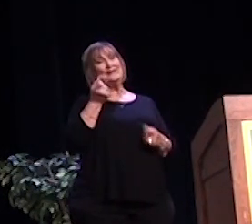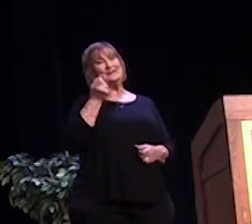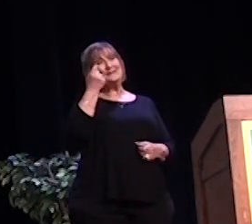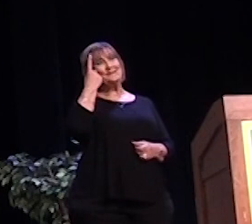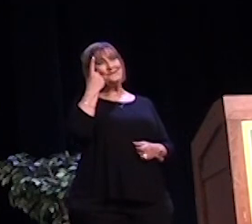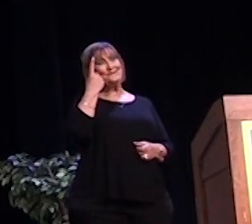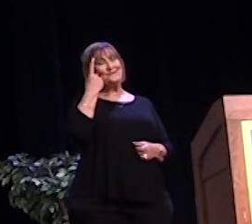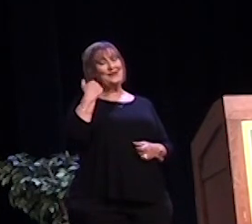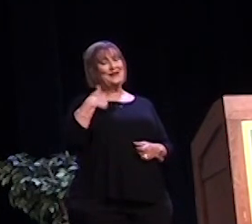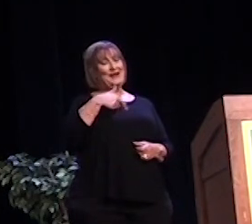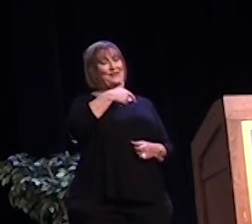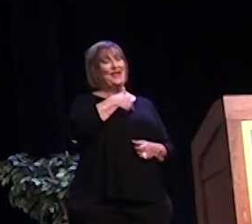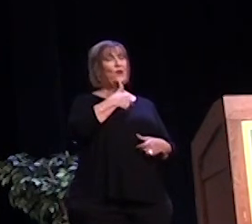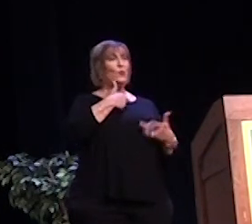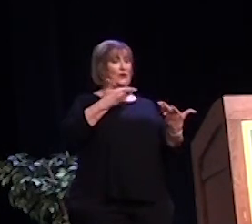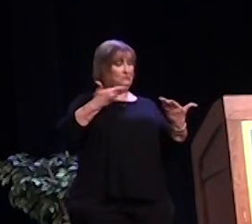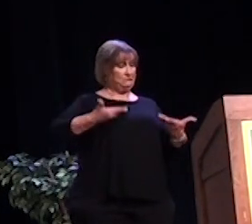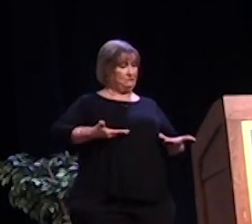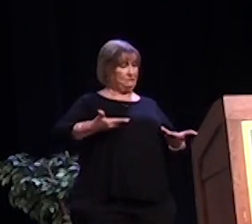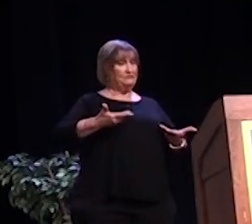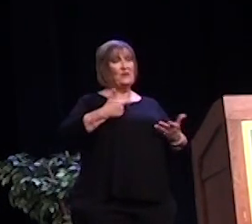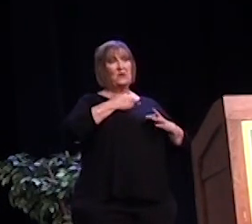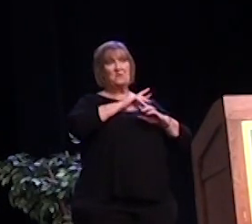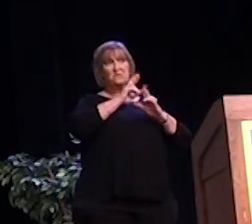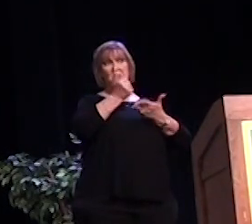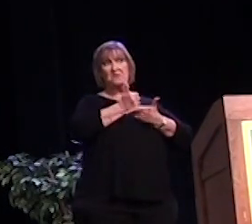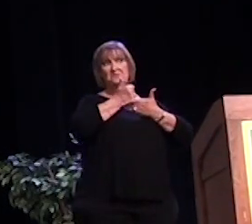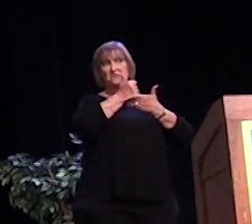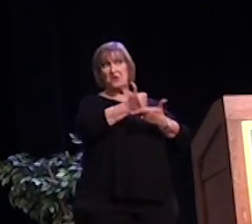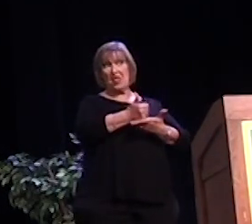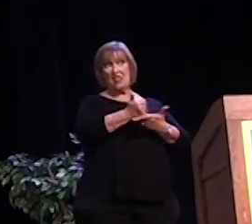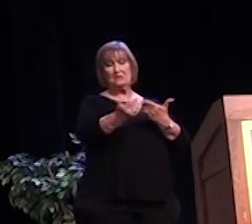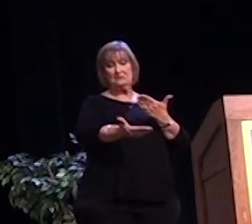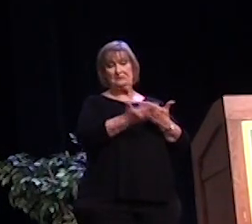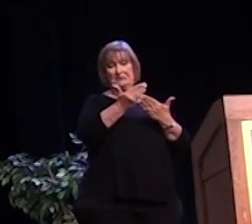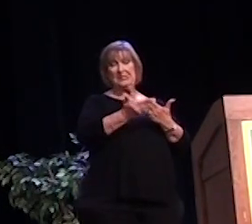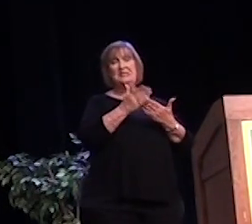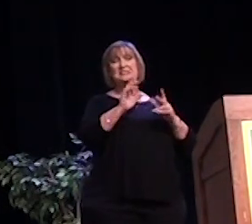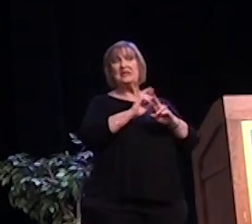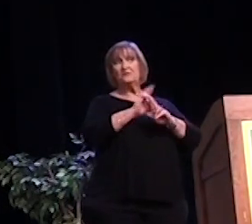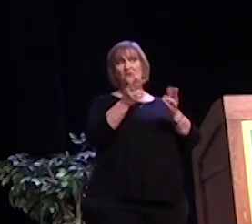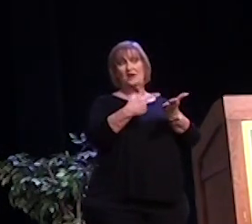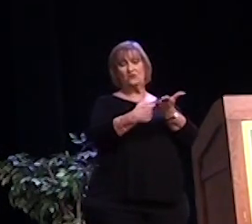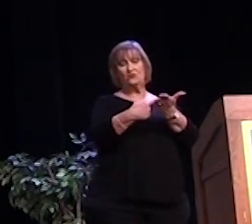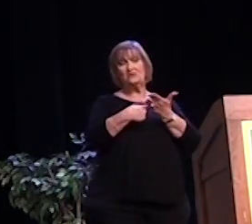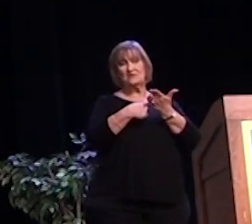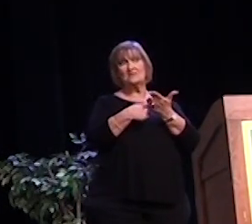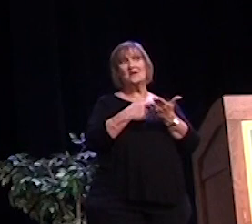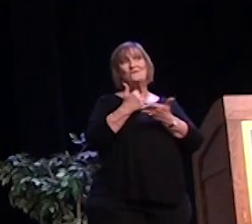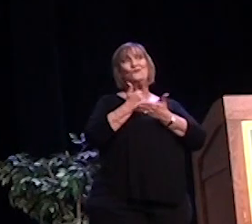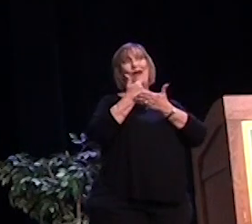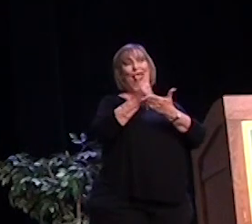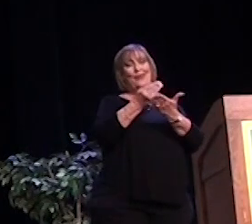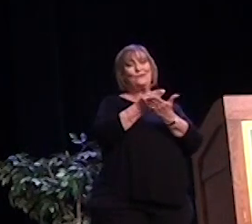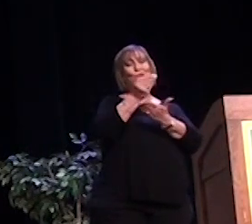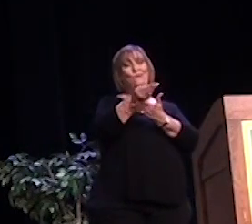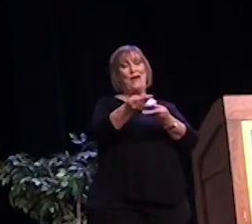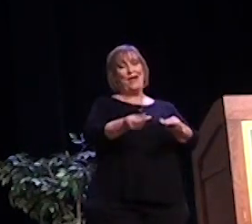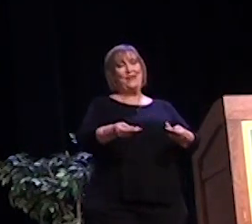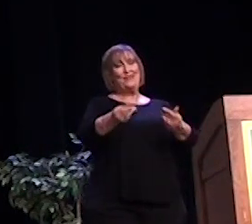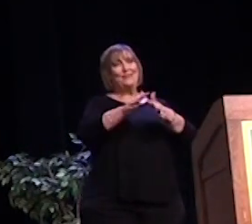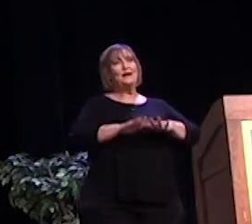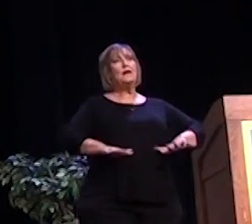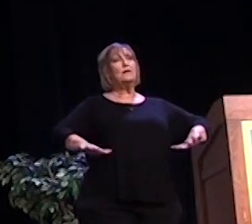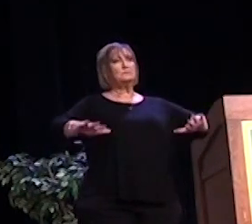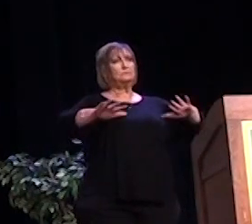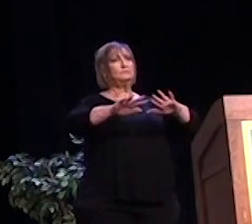understanding that, we're available and it's an opportunity to discuss it, and we have acquisition folk in our organization that can talk them